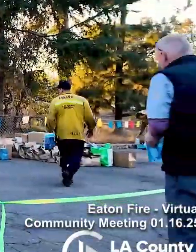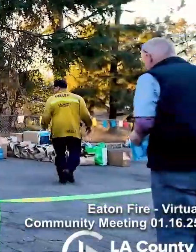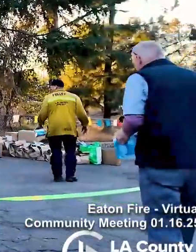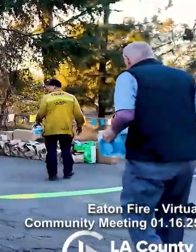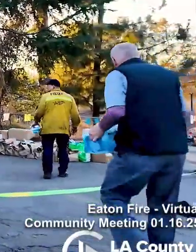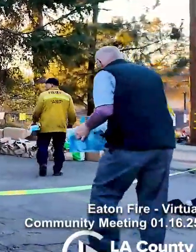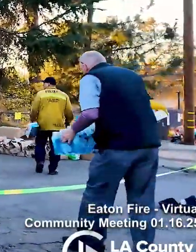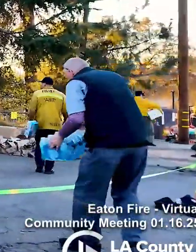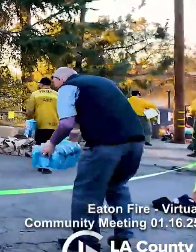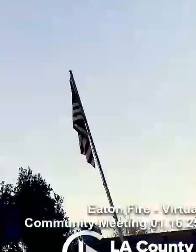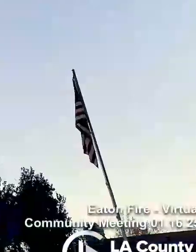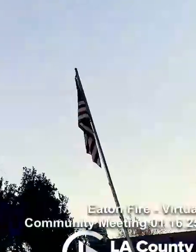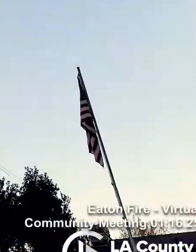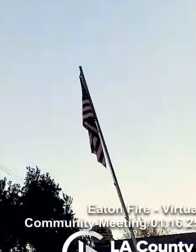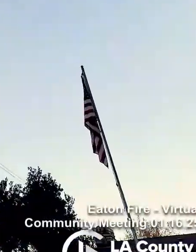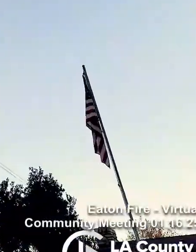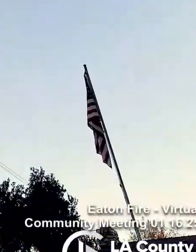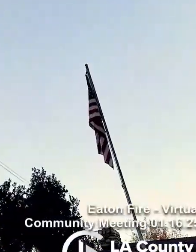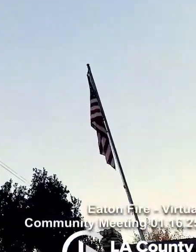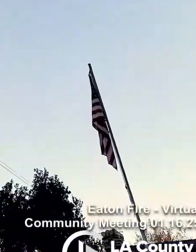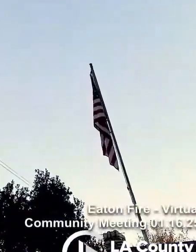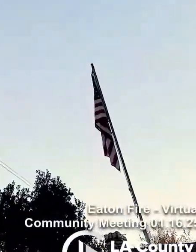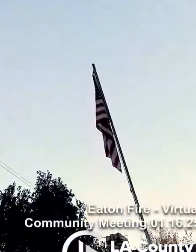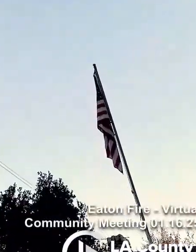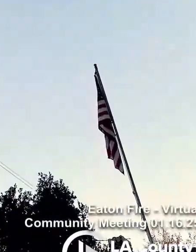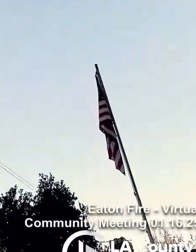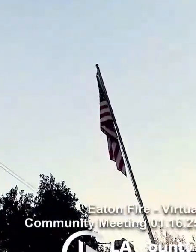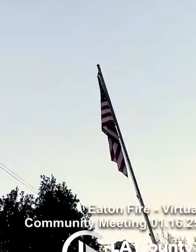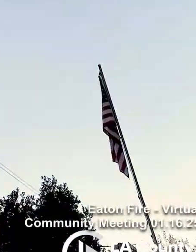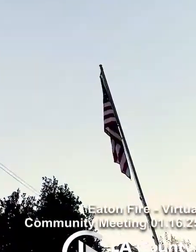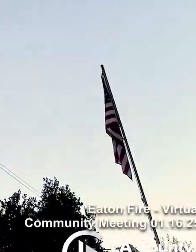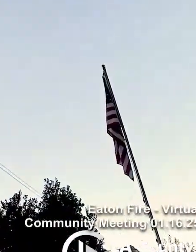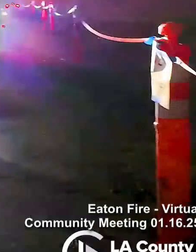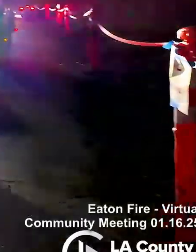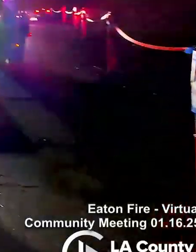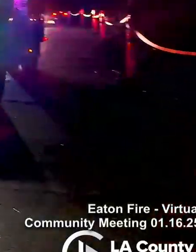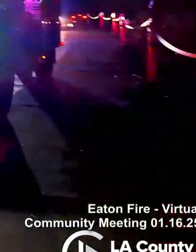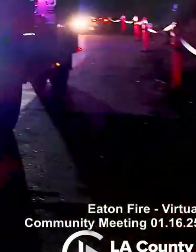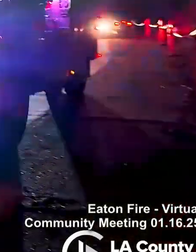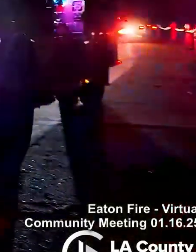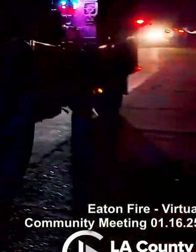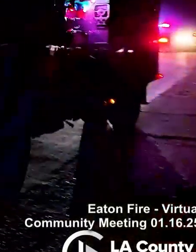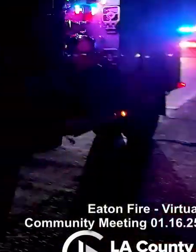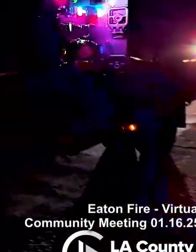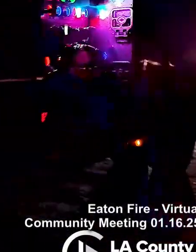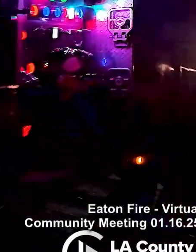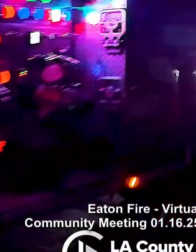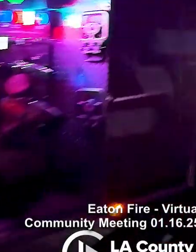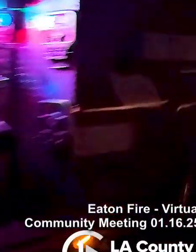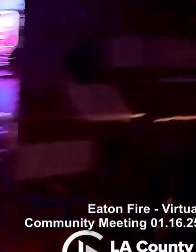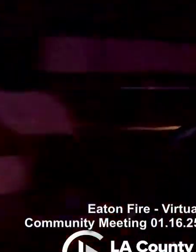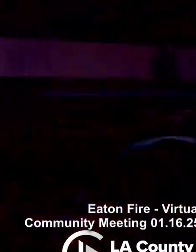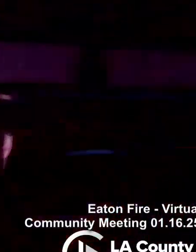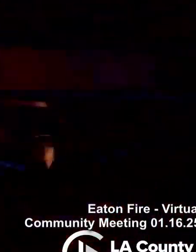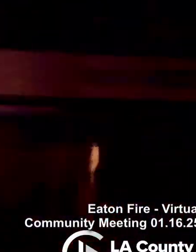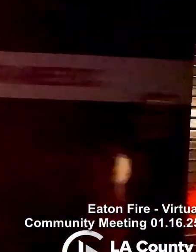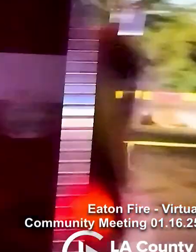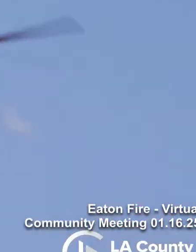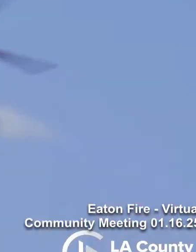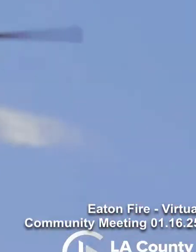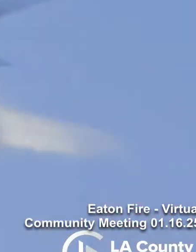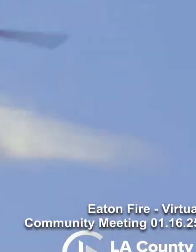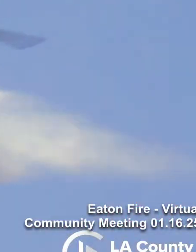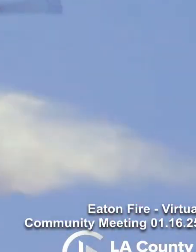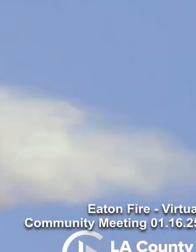personnel assigned to this fire, and that's personnel, but also equipment. We have engines, water tenders, aircraft,